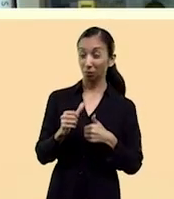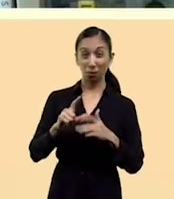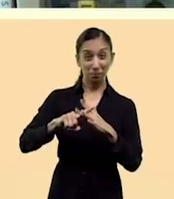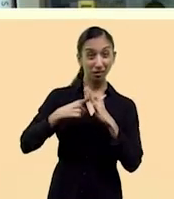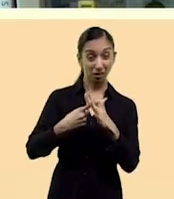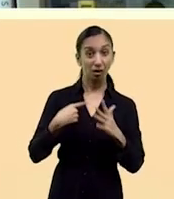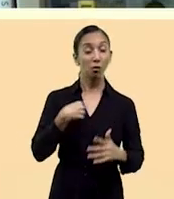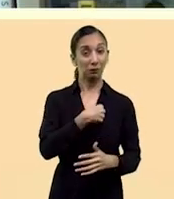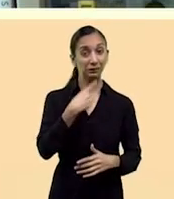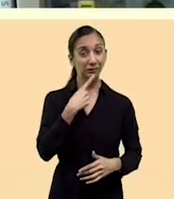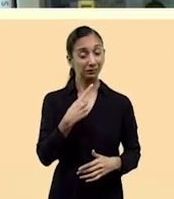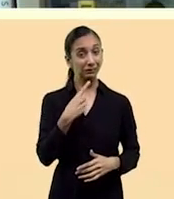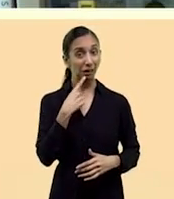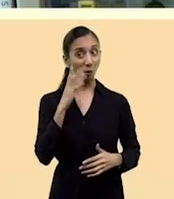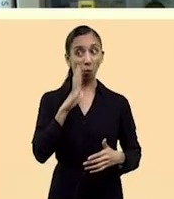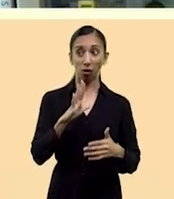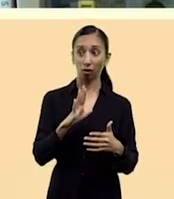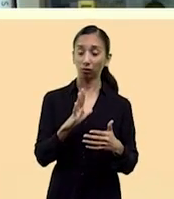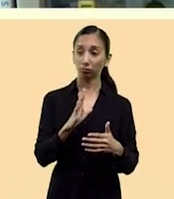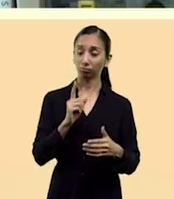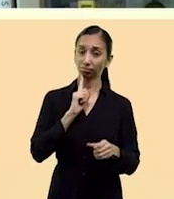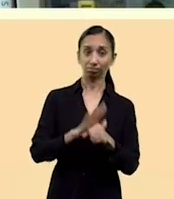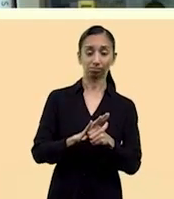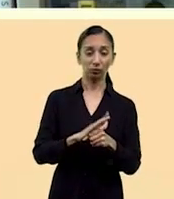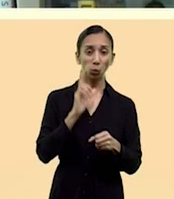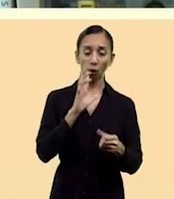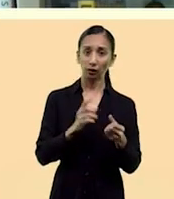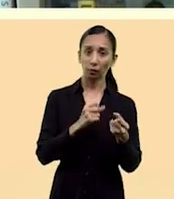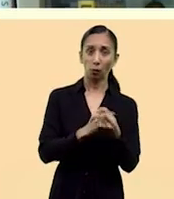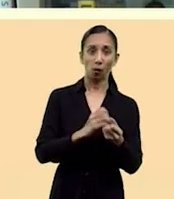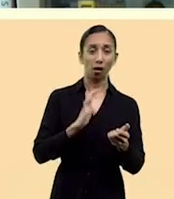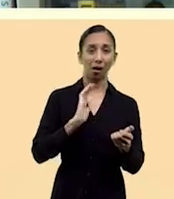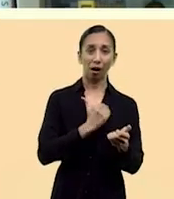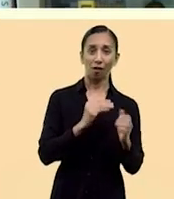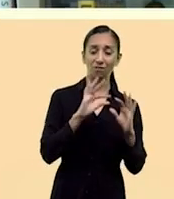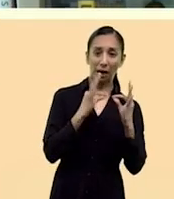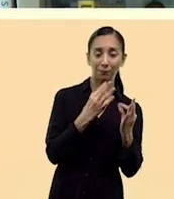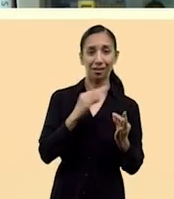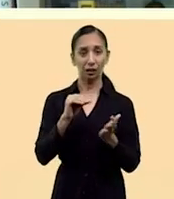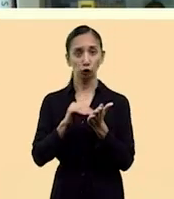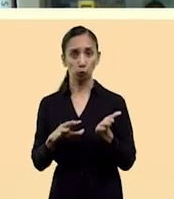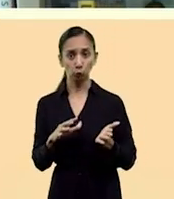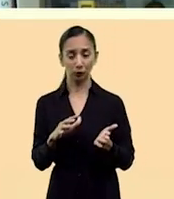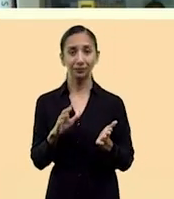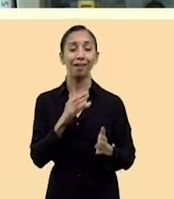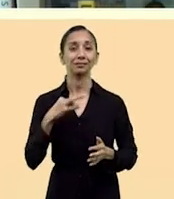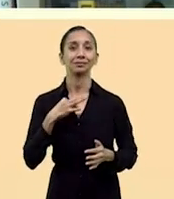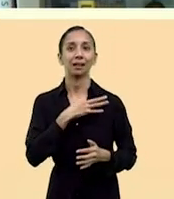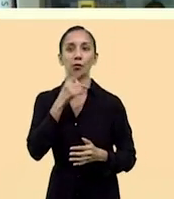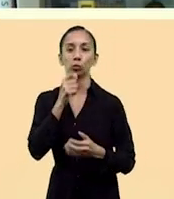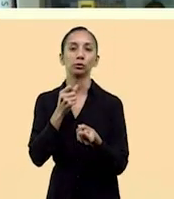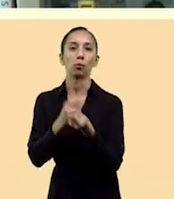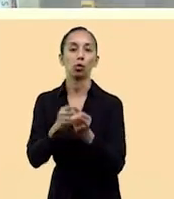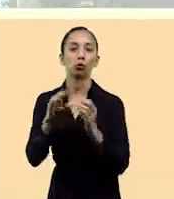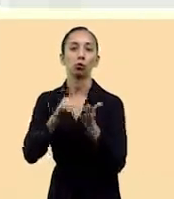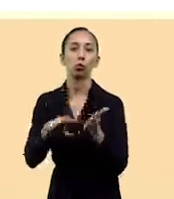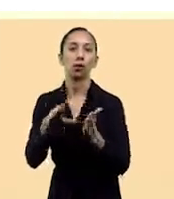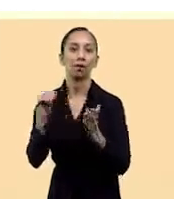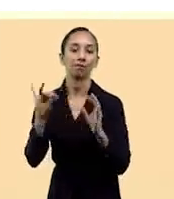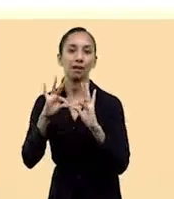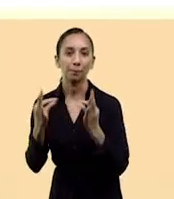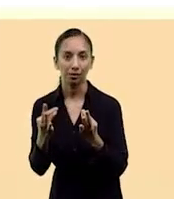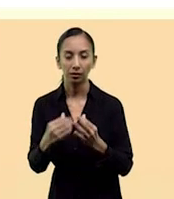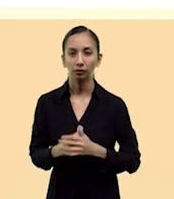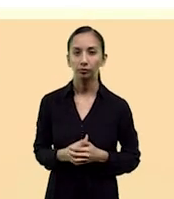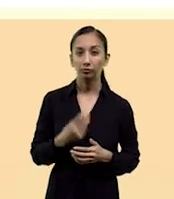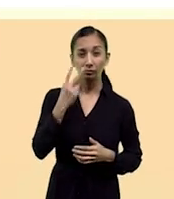families and the right thing for our employees who serve students and families. That remains our objective. As the chart